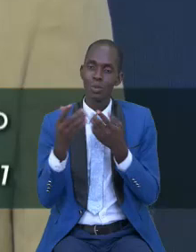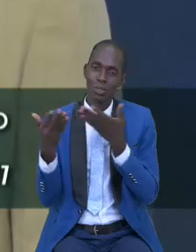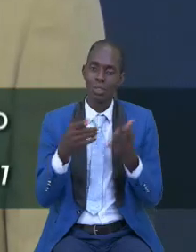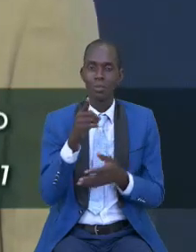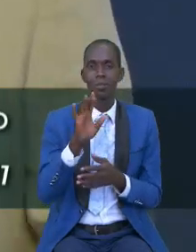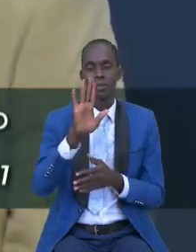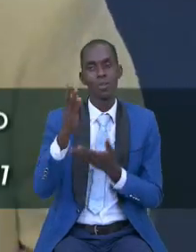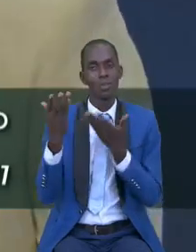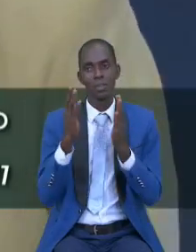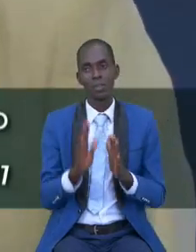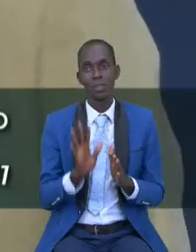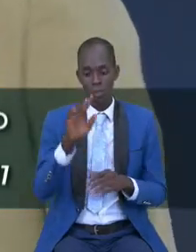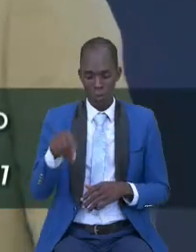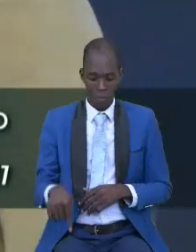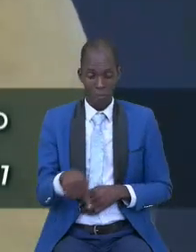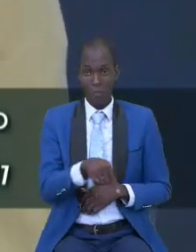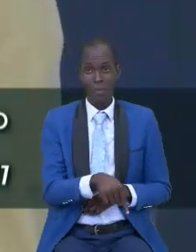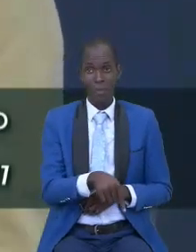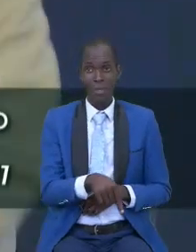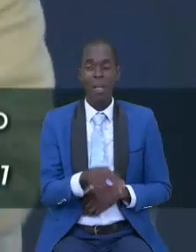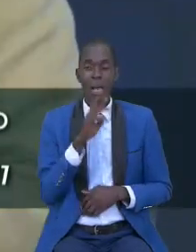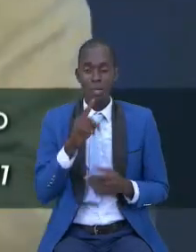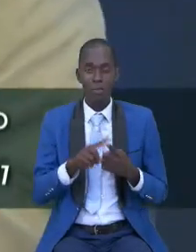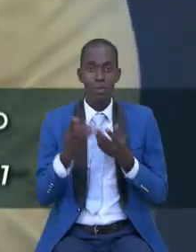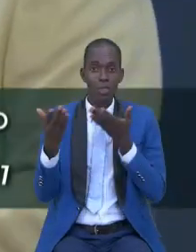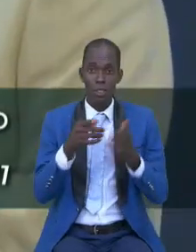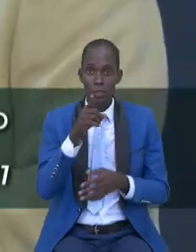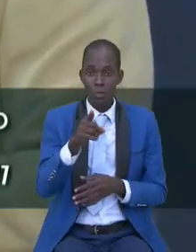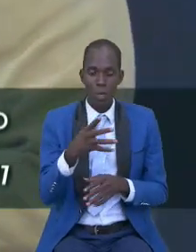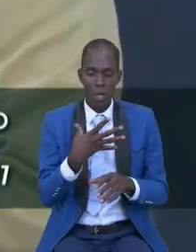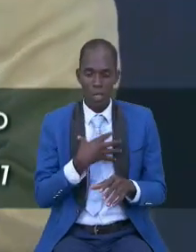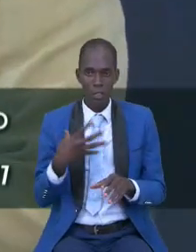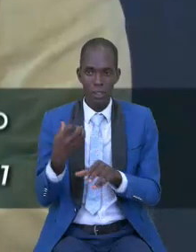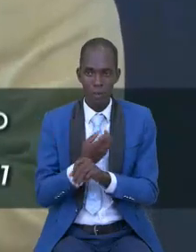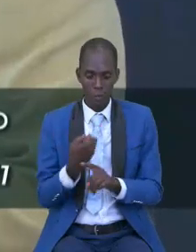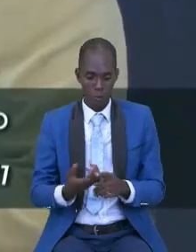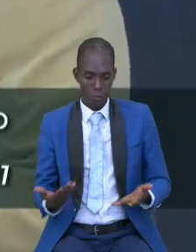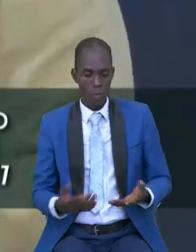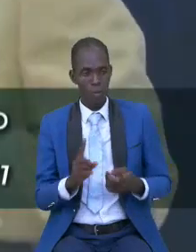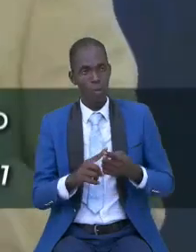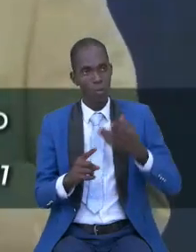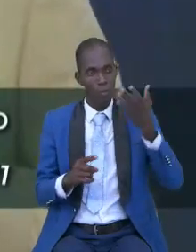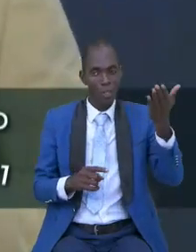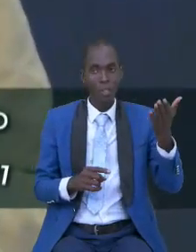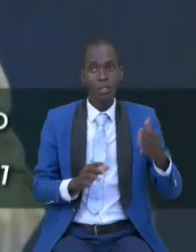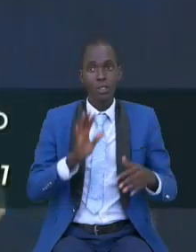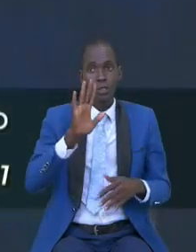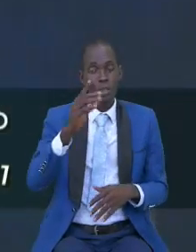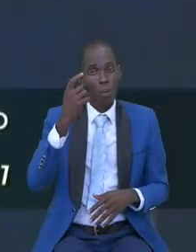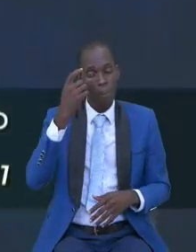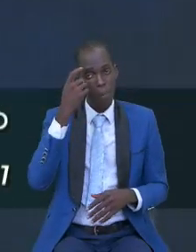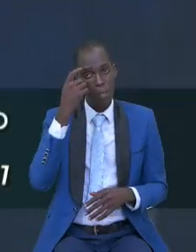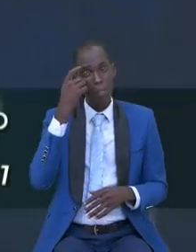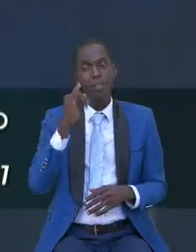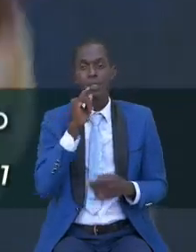servant. Your feet, that will serve you and take you from here to there. Your mind is